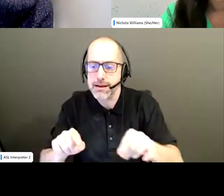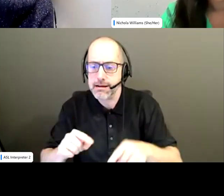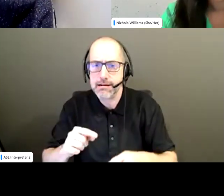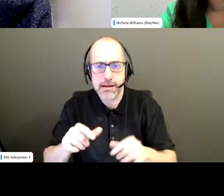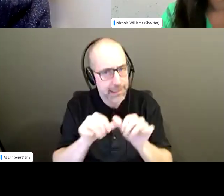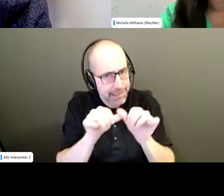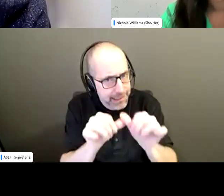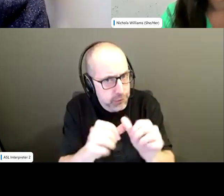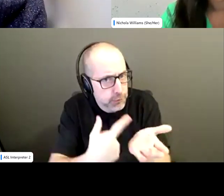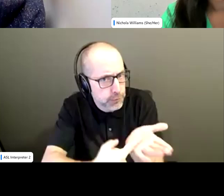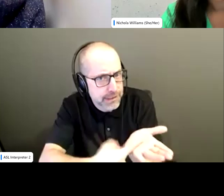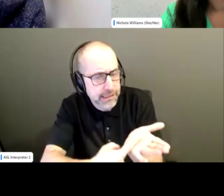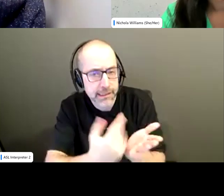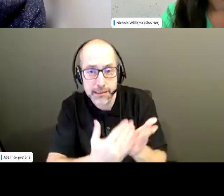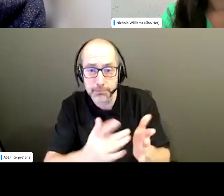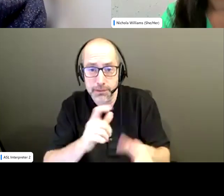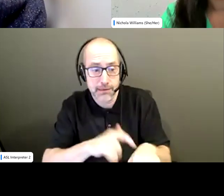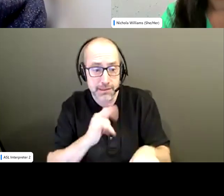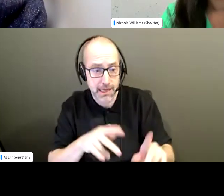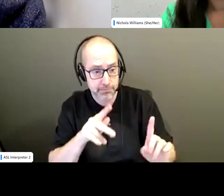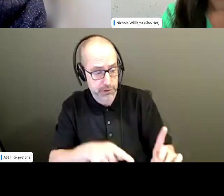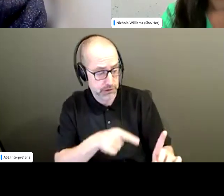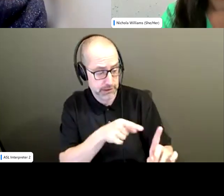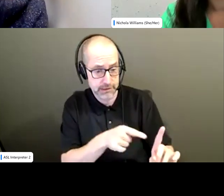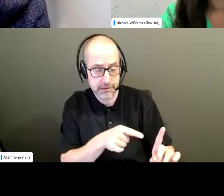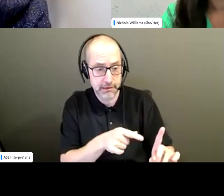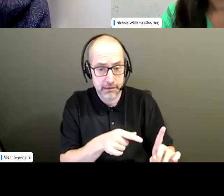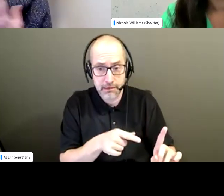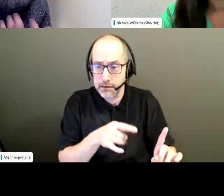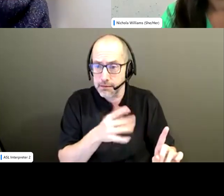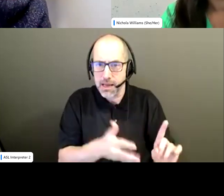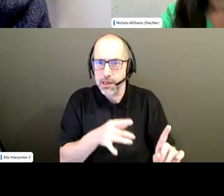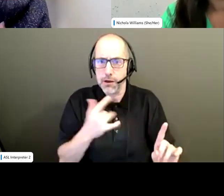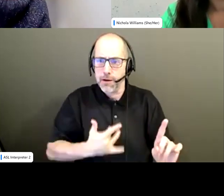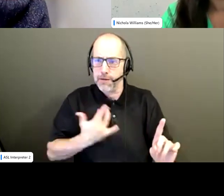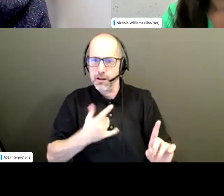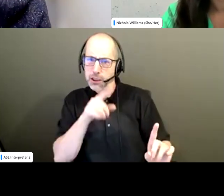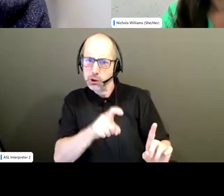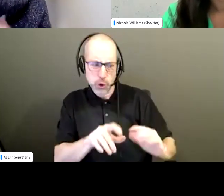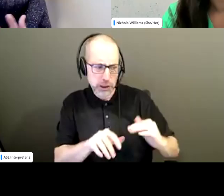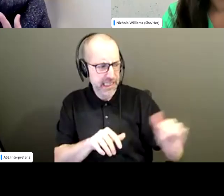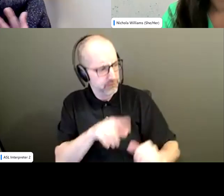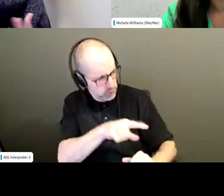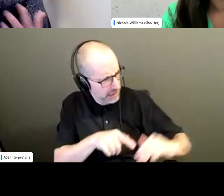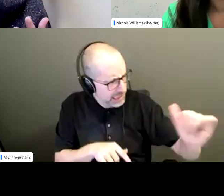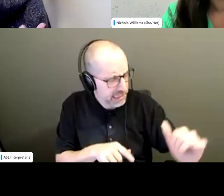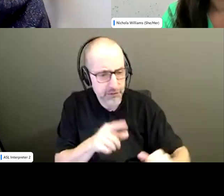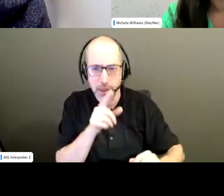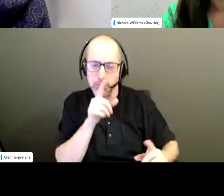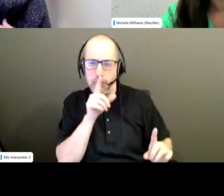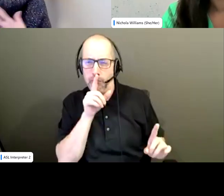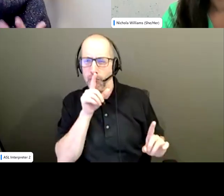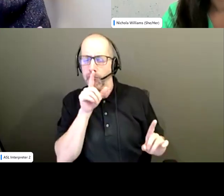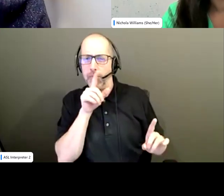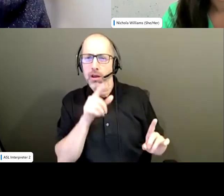they, if the person doesn't act the way that they think they should, or they should leave the situation, like you were saying before, Lauren, about don't telling people what to